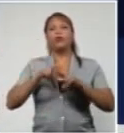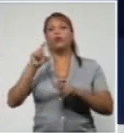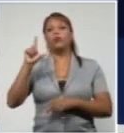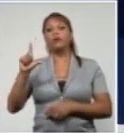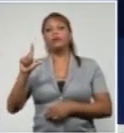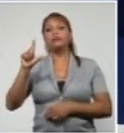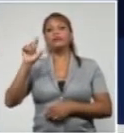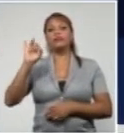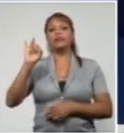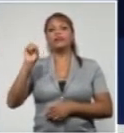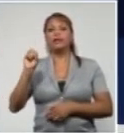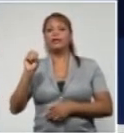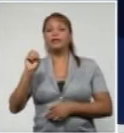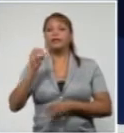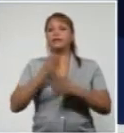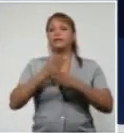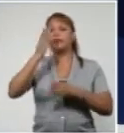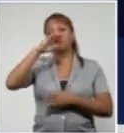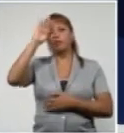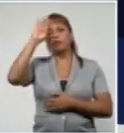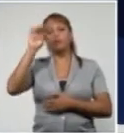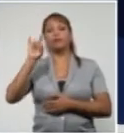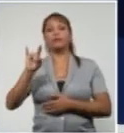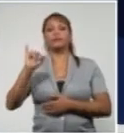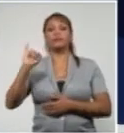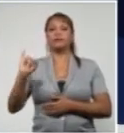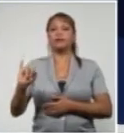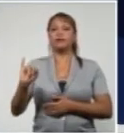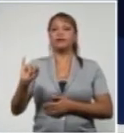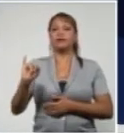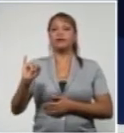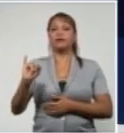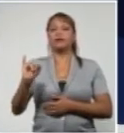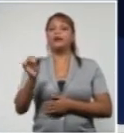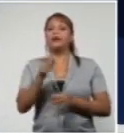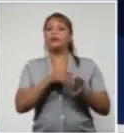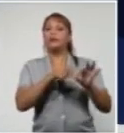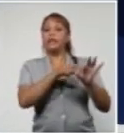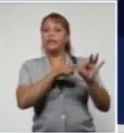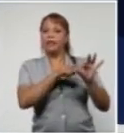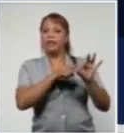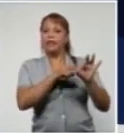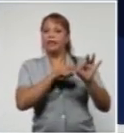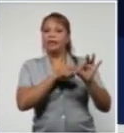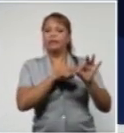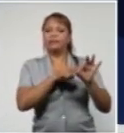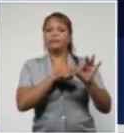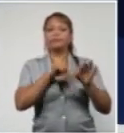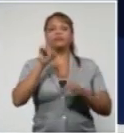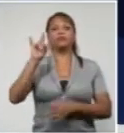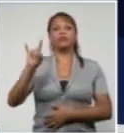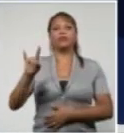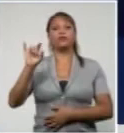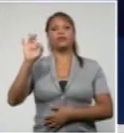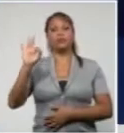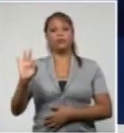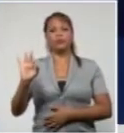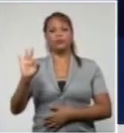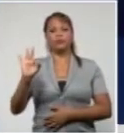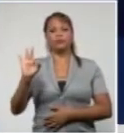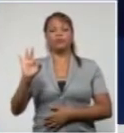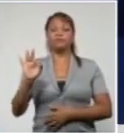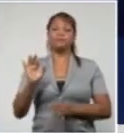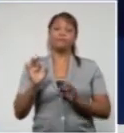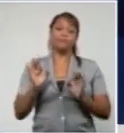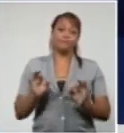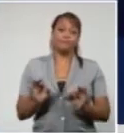255, Holguín 70, Santiago de Cuba 96, the Isle of